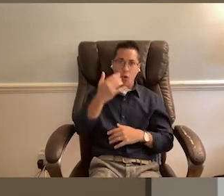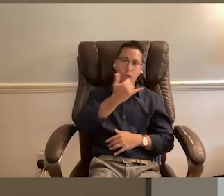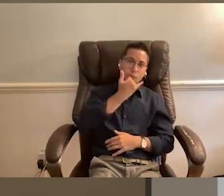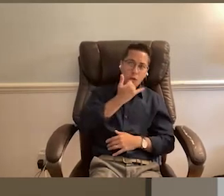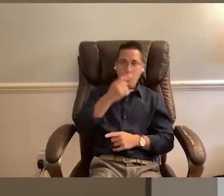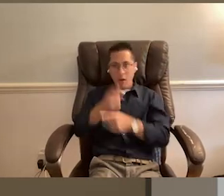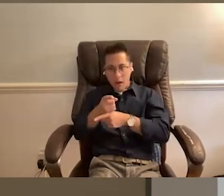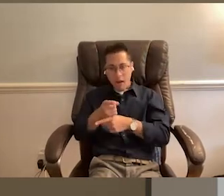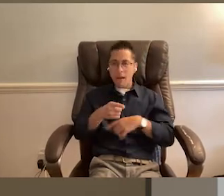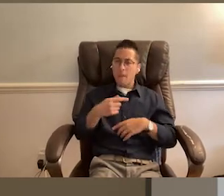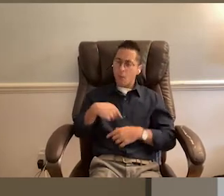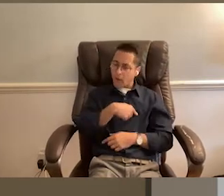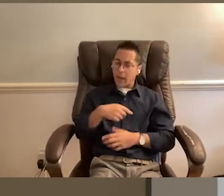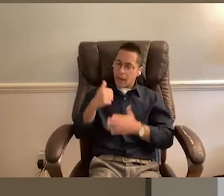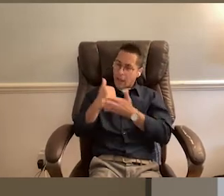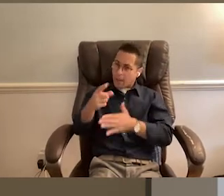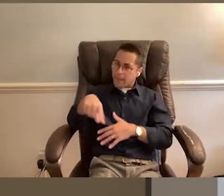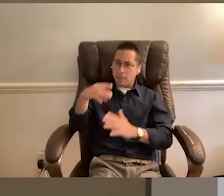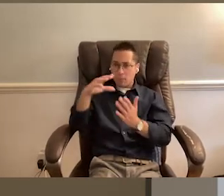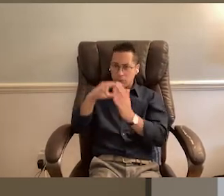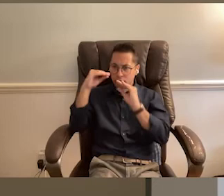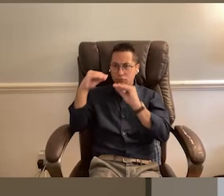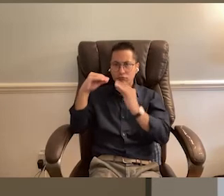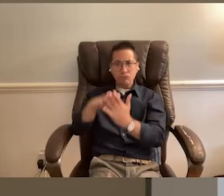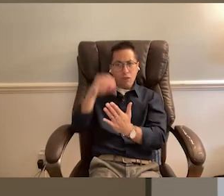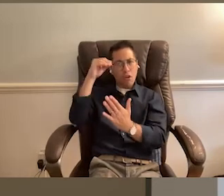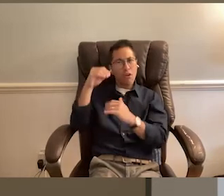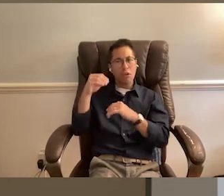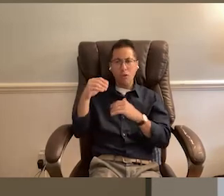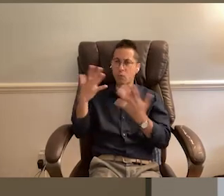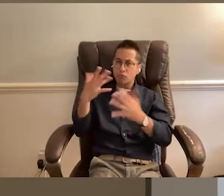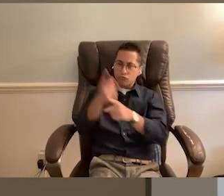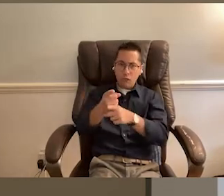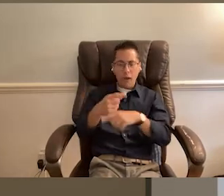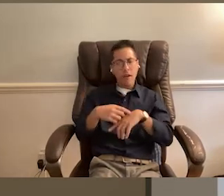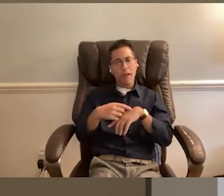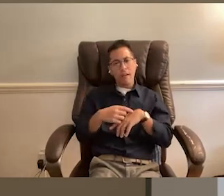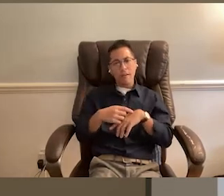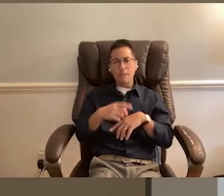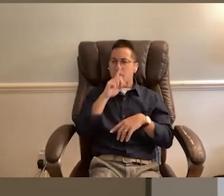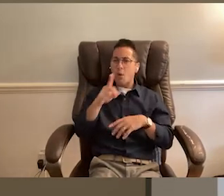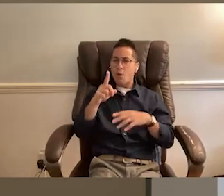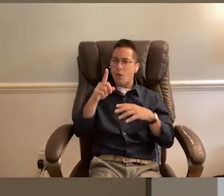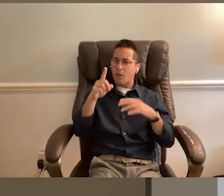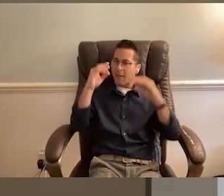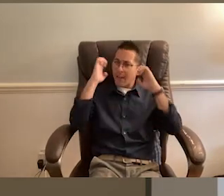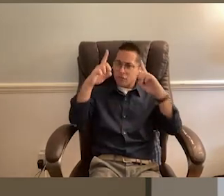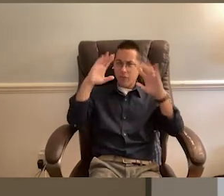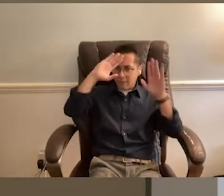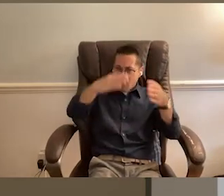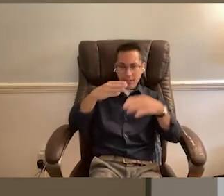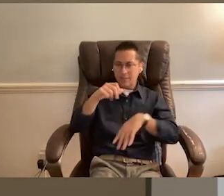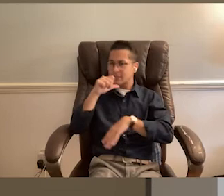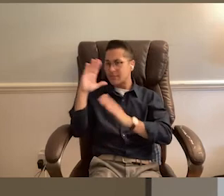student's being mean to me. And I pulled him in and I was like, dude, what was that? And he was just like, yeah, he was being annoying. And I was like, I don't care